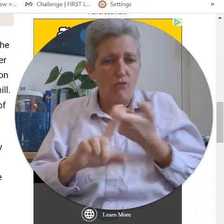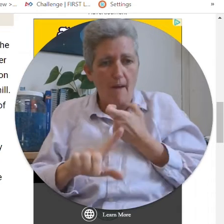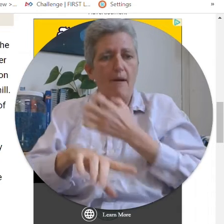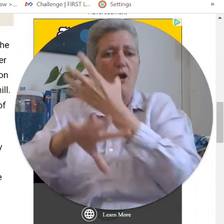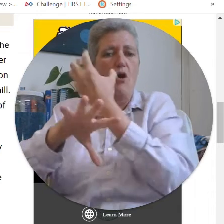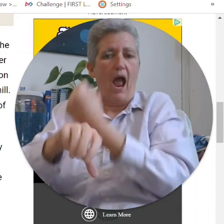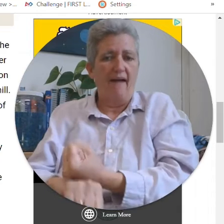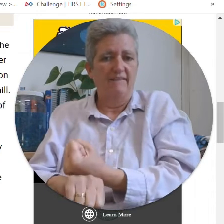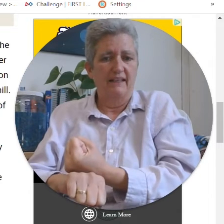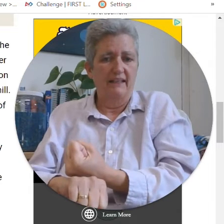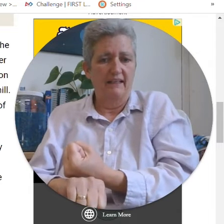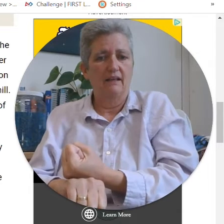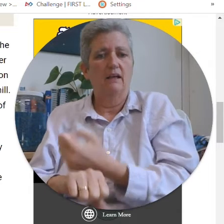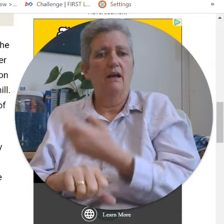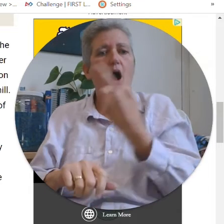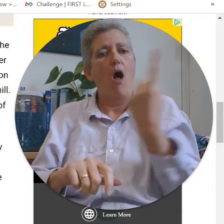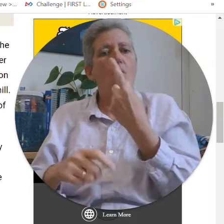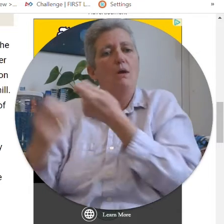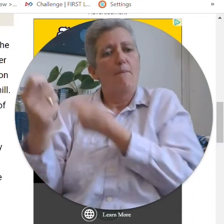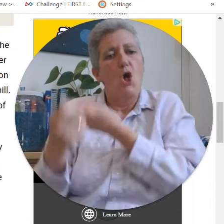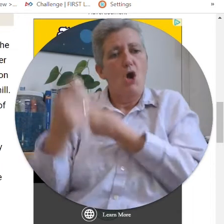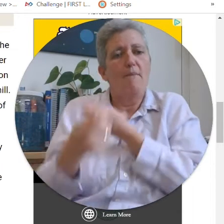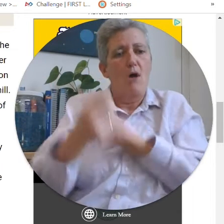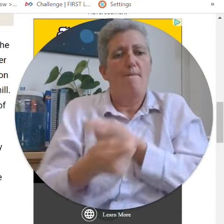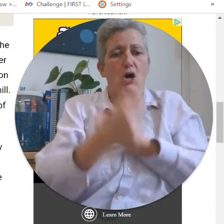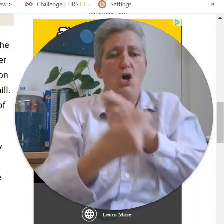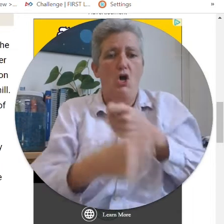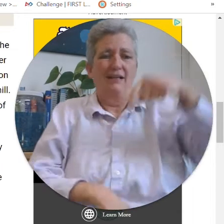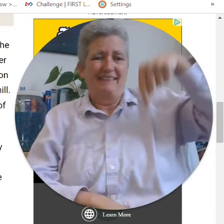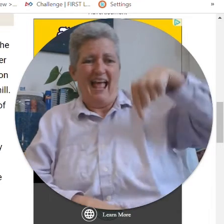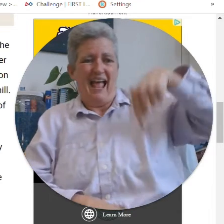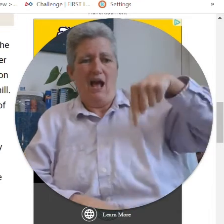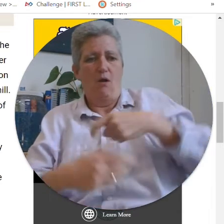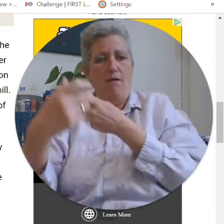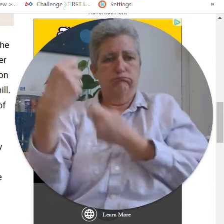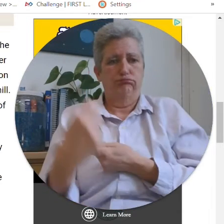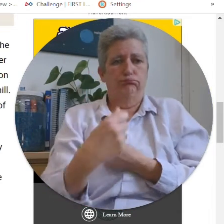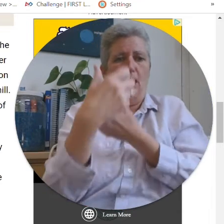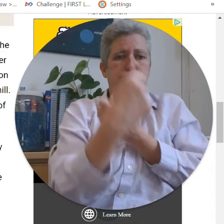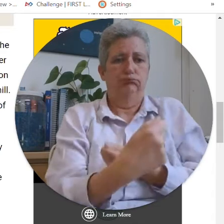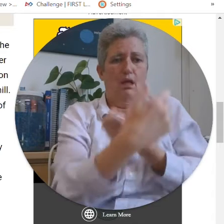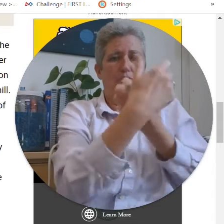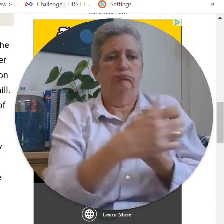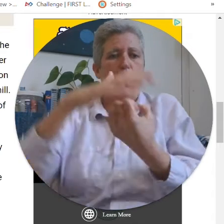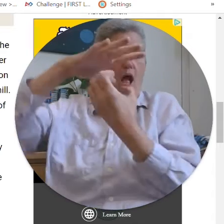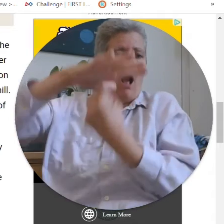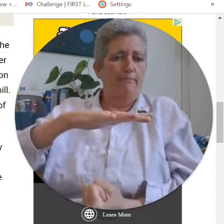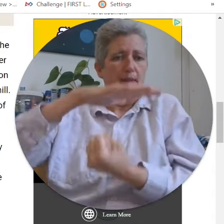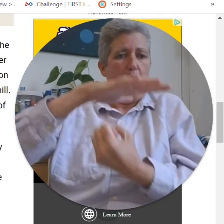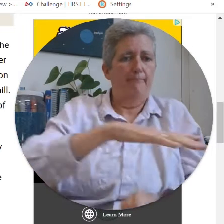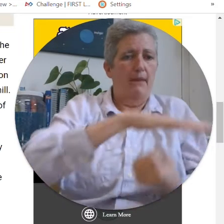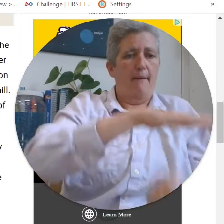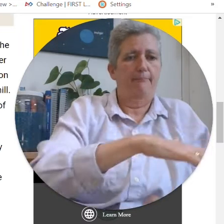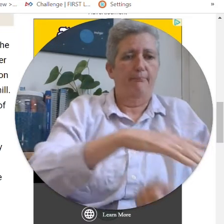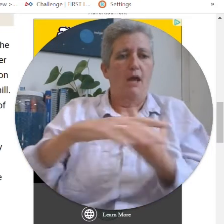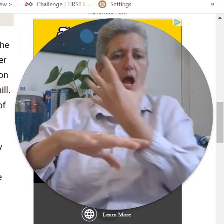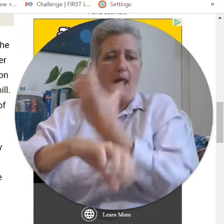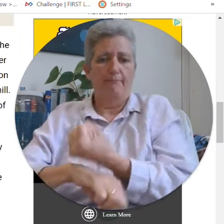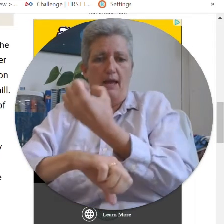It's changing because the gravity is pulling it downwards. It's always pulling it downwards.